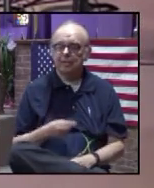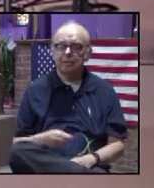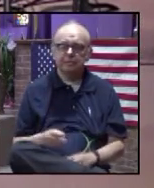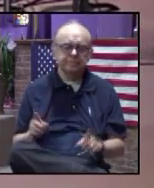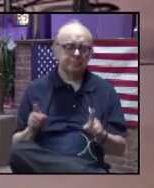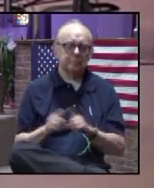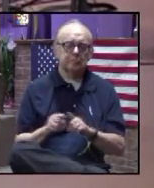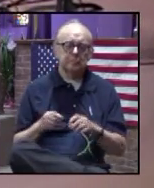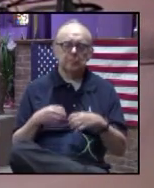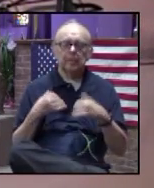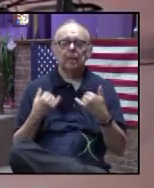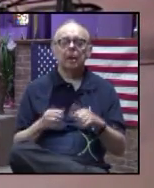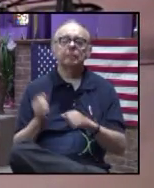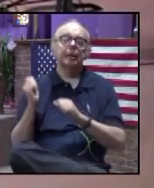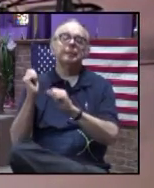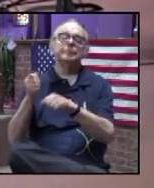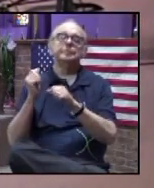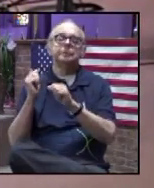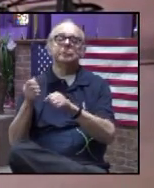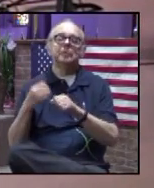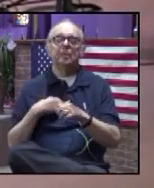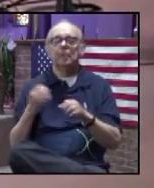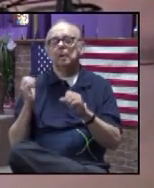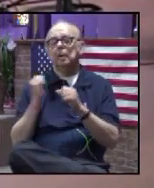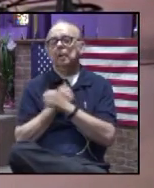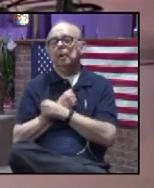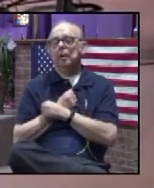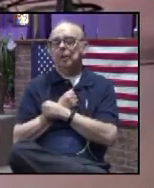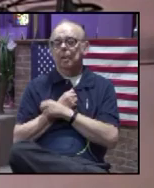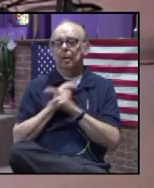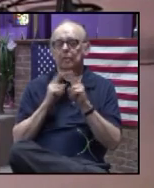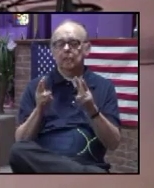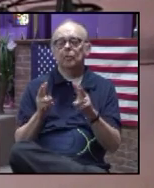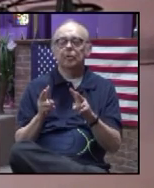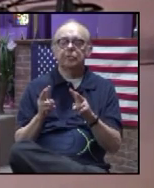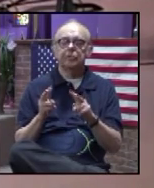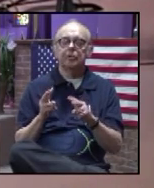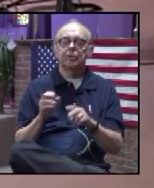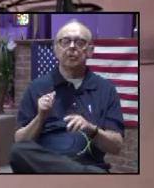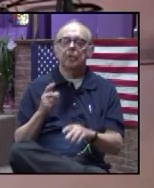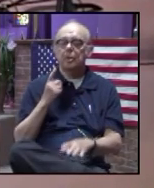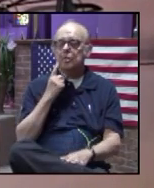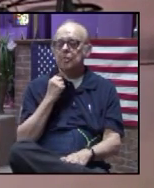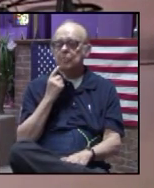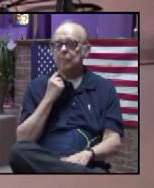It's like playing baseball. I love watching the Cincinnati Reds.